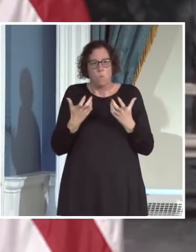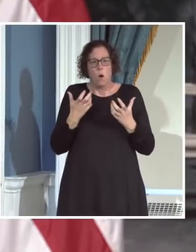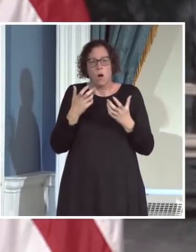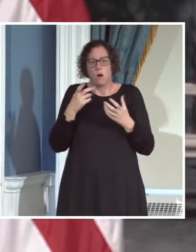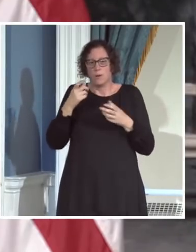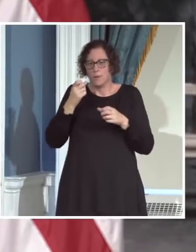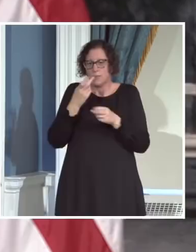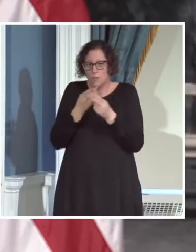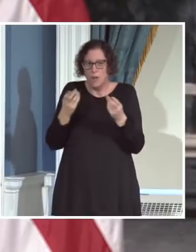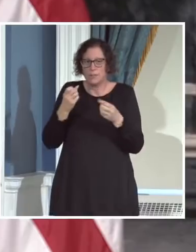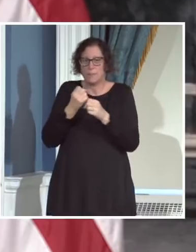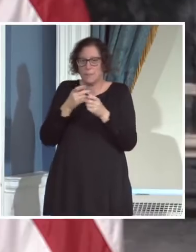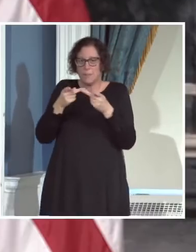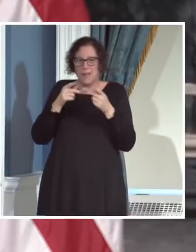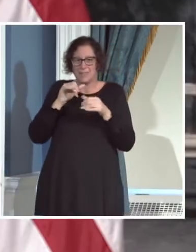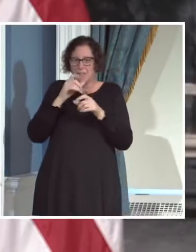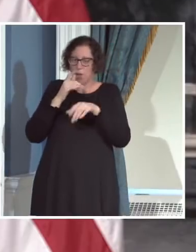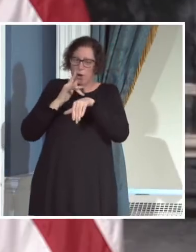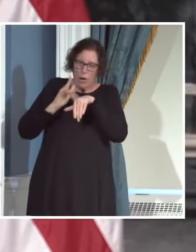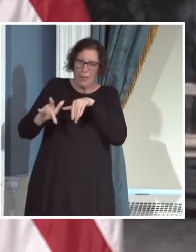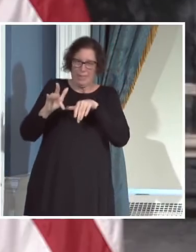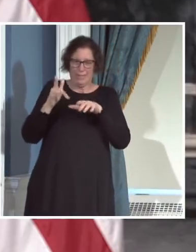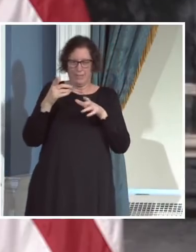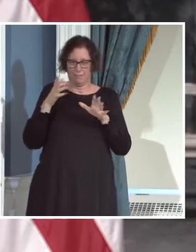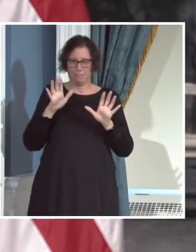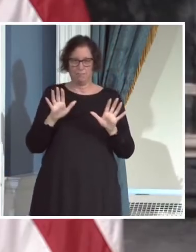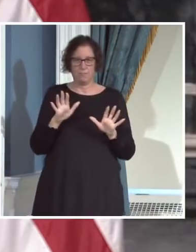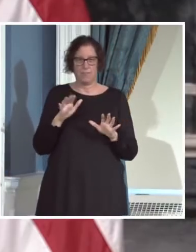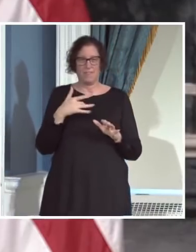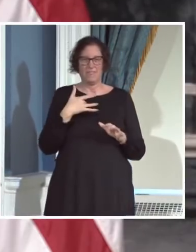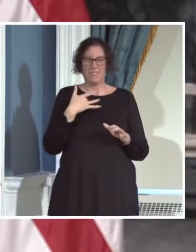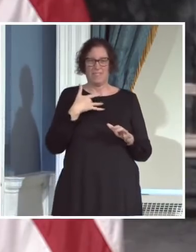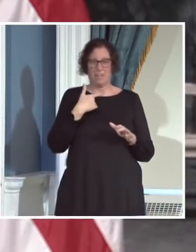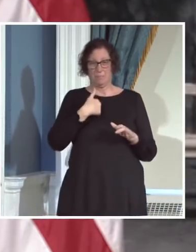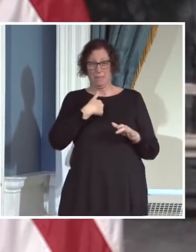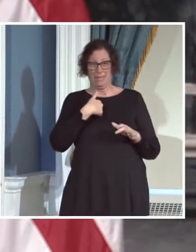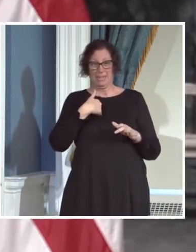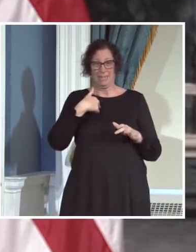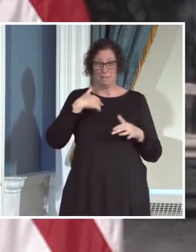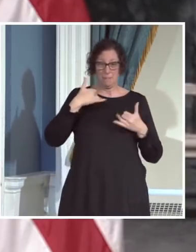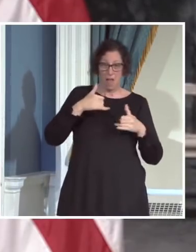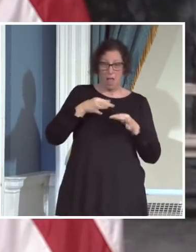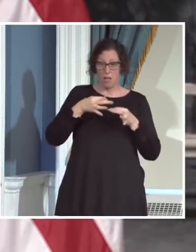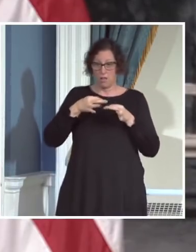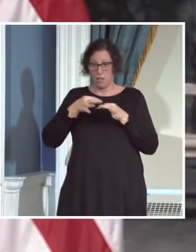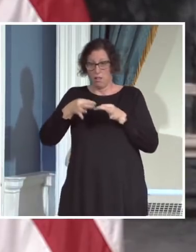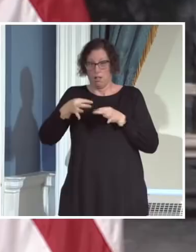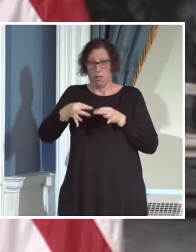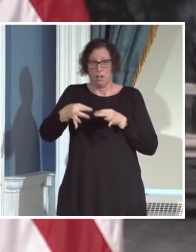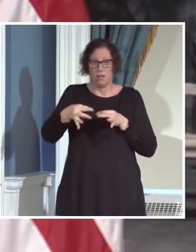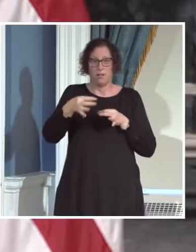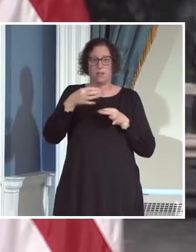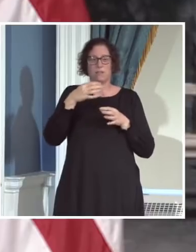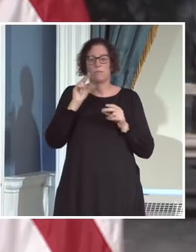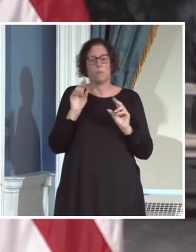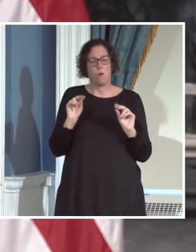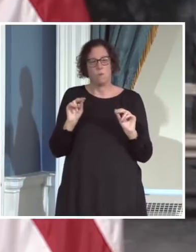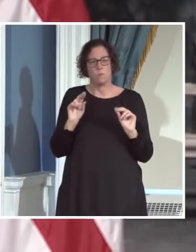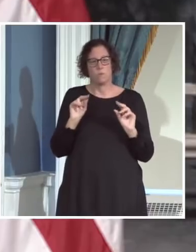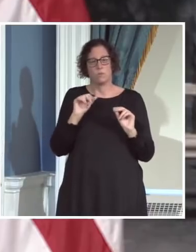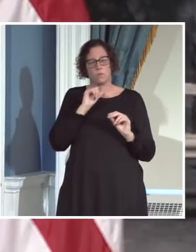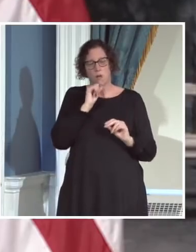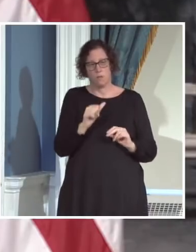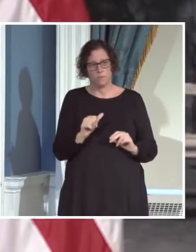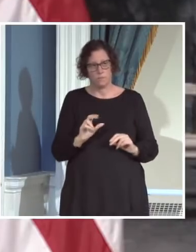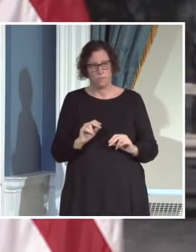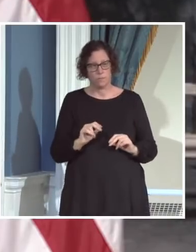nation. So, no, I can make decisions all day long, but there's sometimes, Jeff, where the data